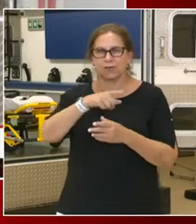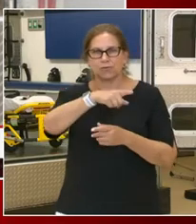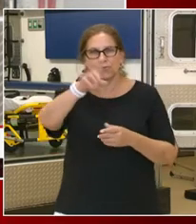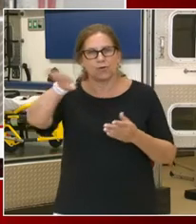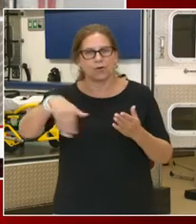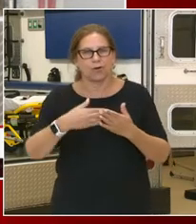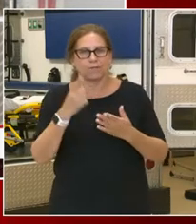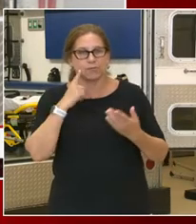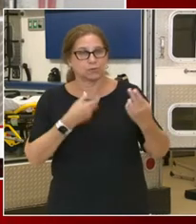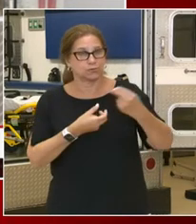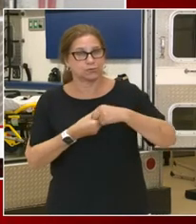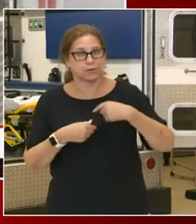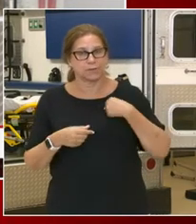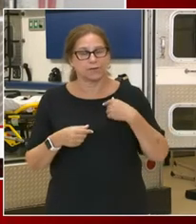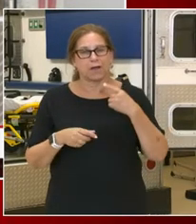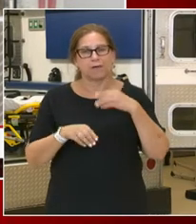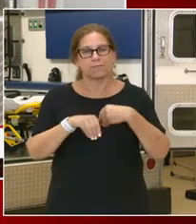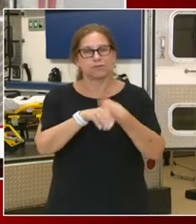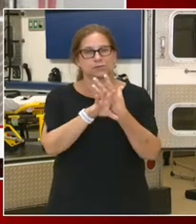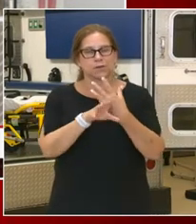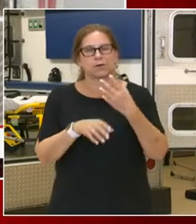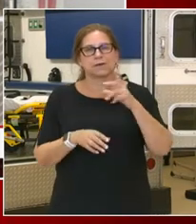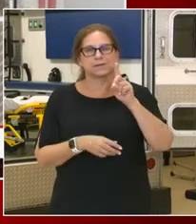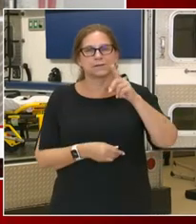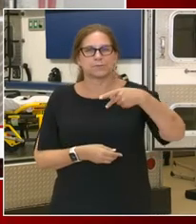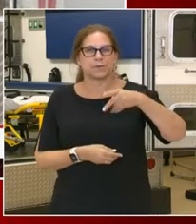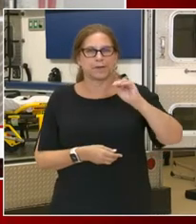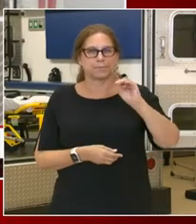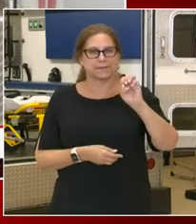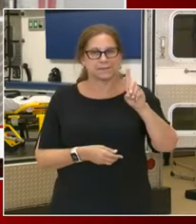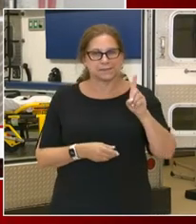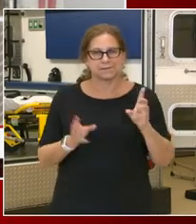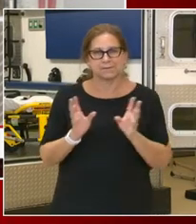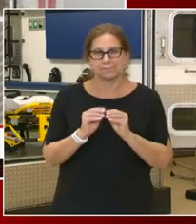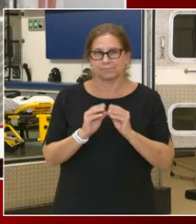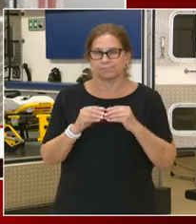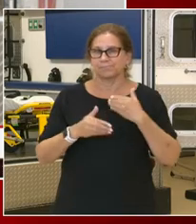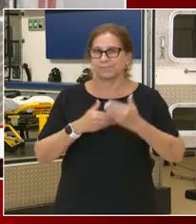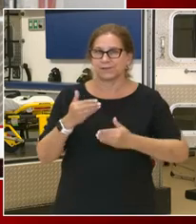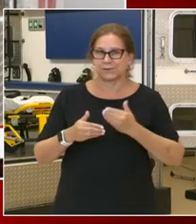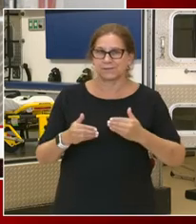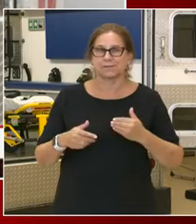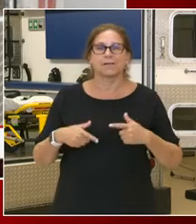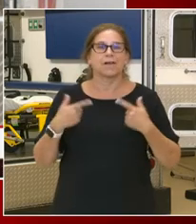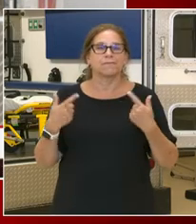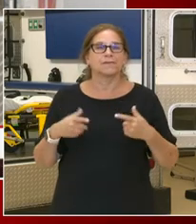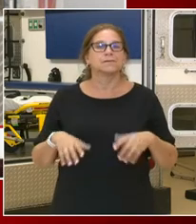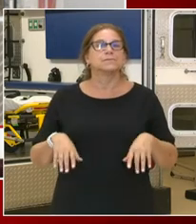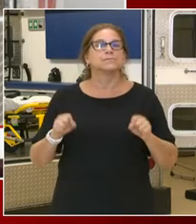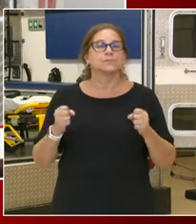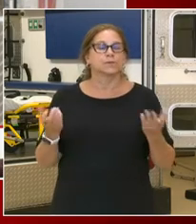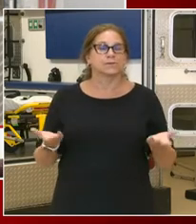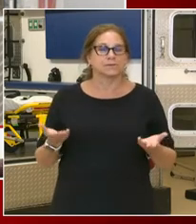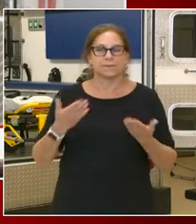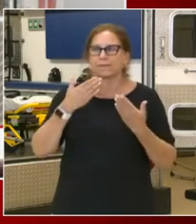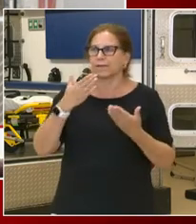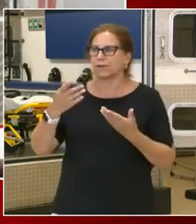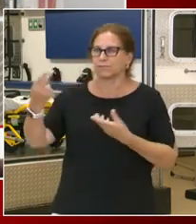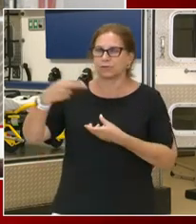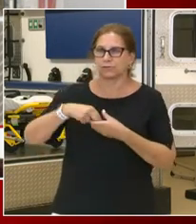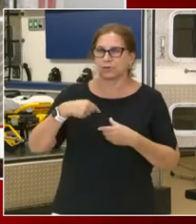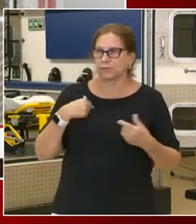week's DMPED Weekly Check-In, Fair Shot Budget Takeover. I've been your guest host, Tomas Salmonte. Thank you all for joining us. Have a great day.